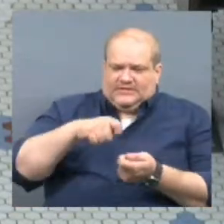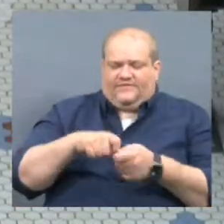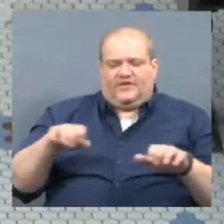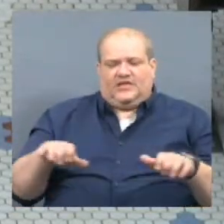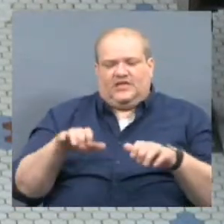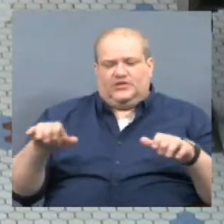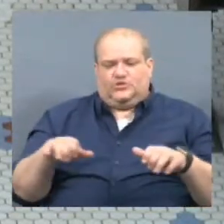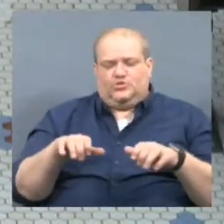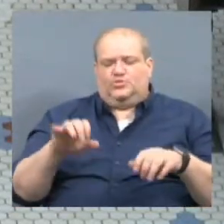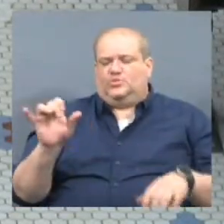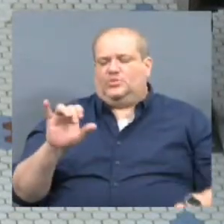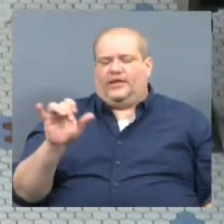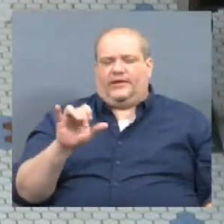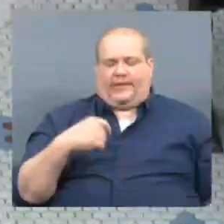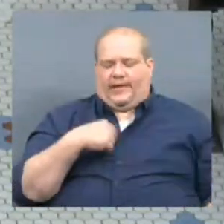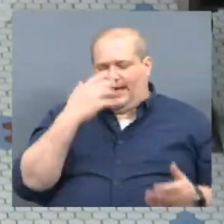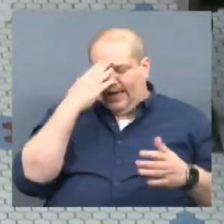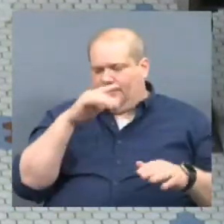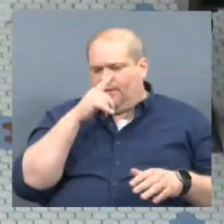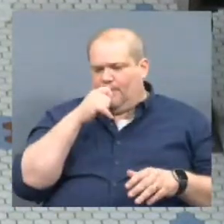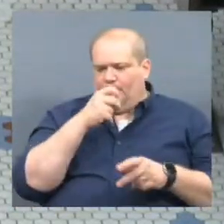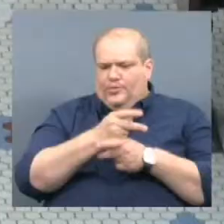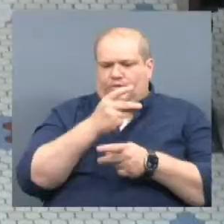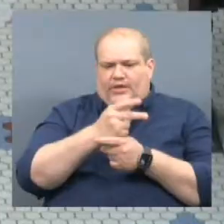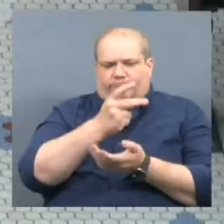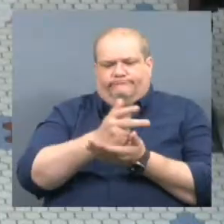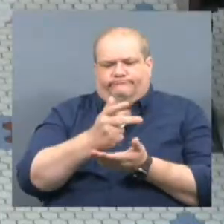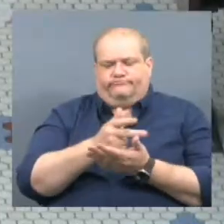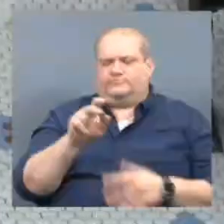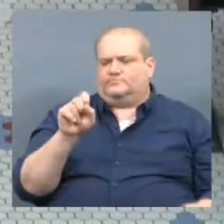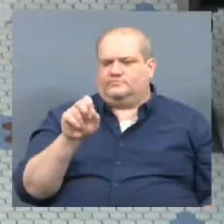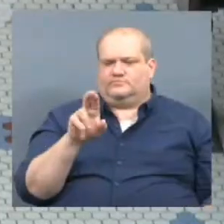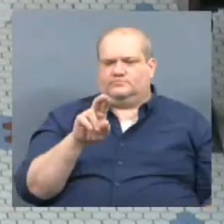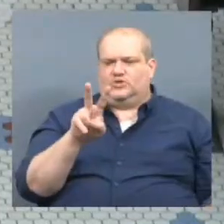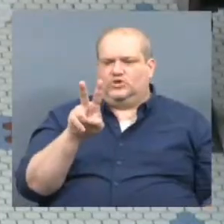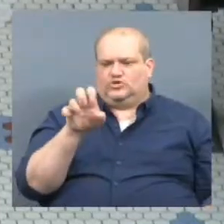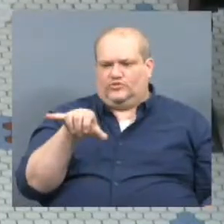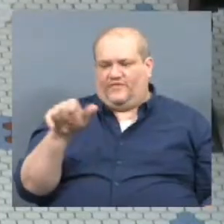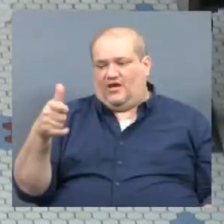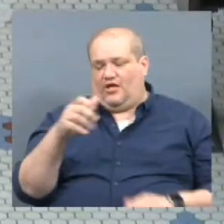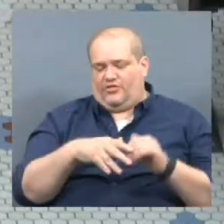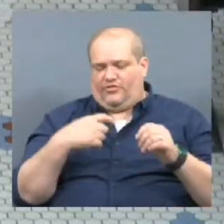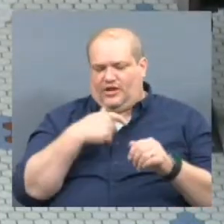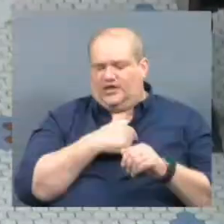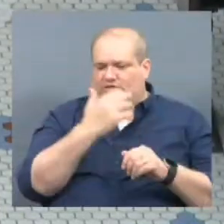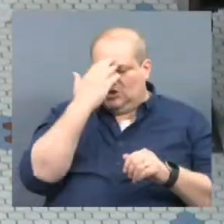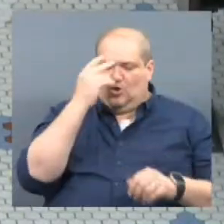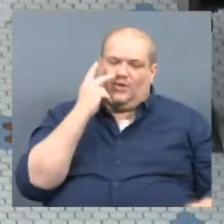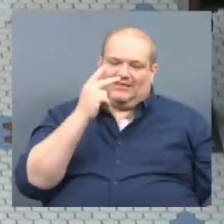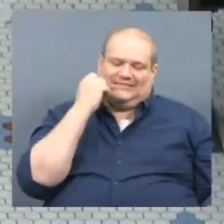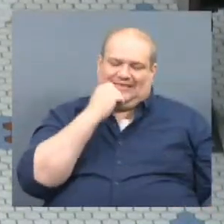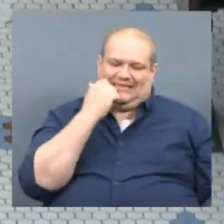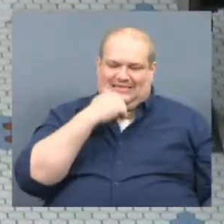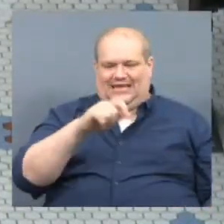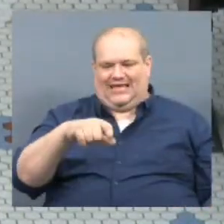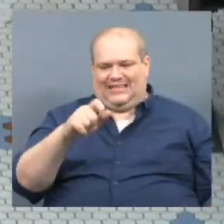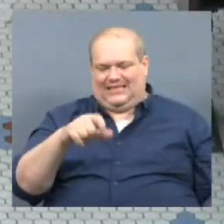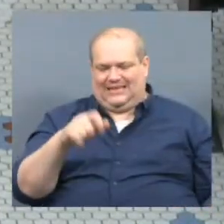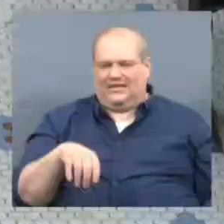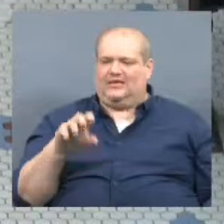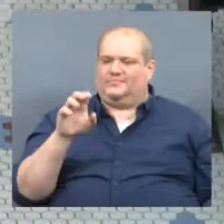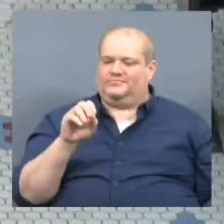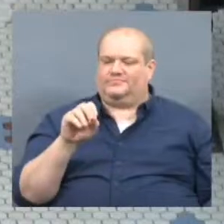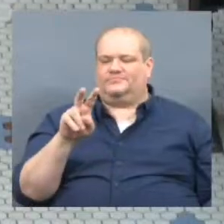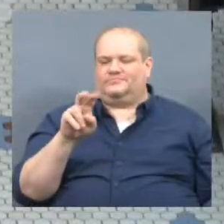done, I don't even know who does parking surveys, other than us just knowing and seeing the daily need and the overflow and